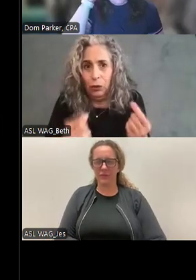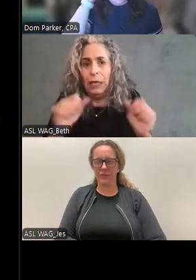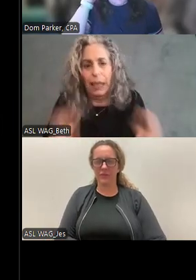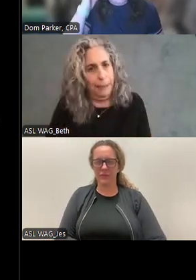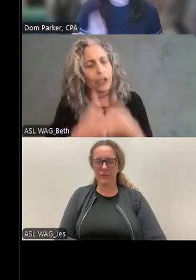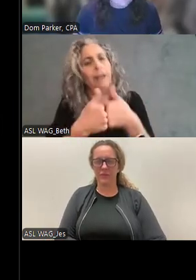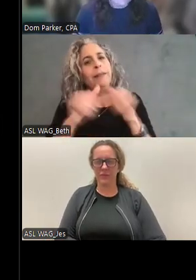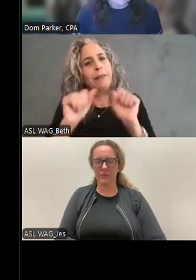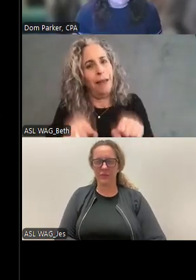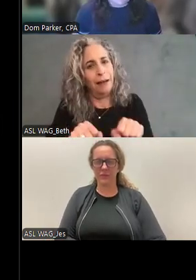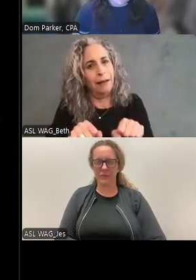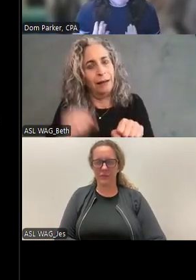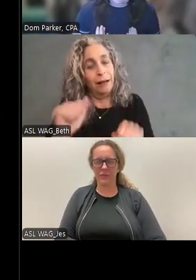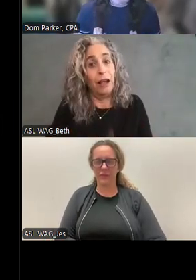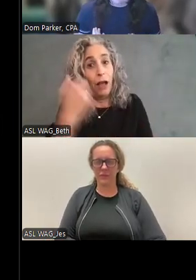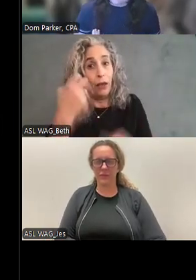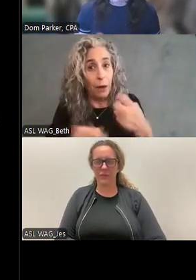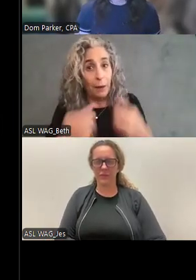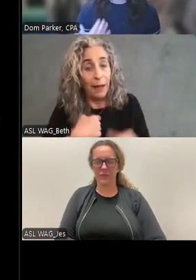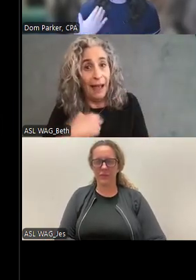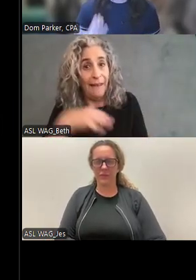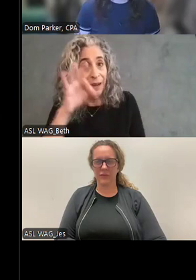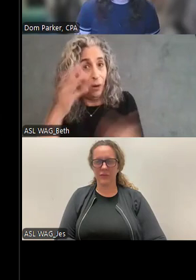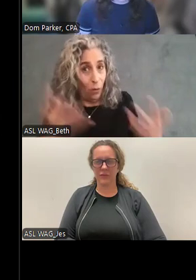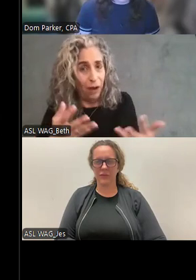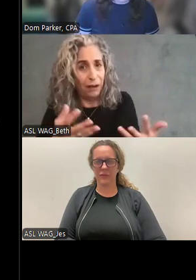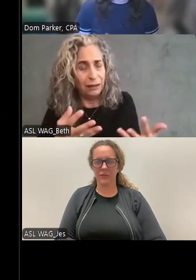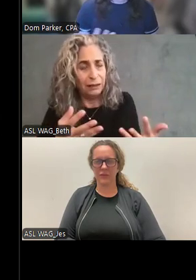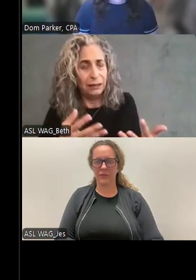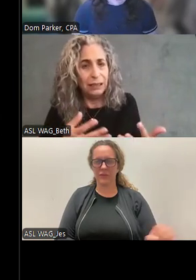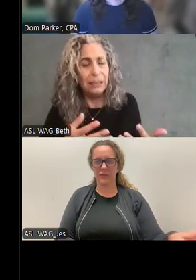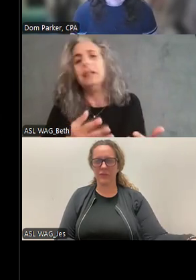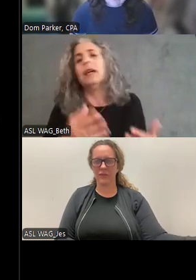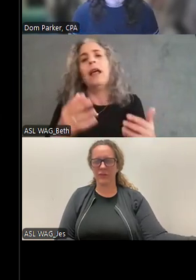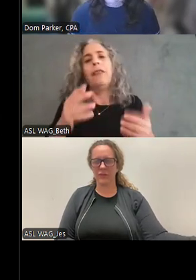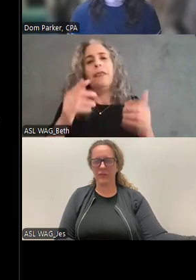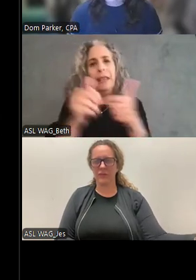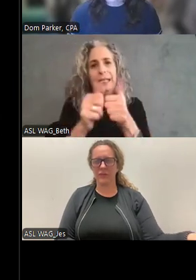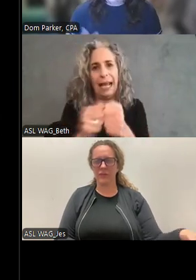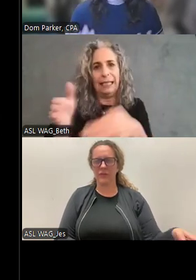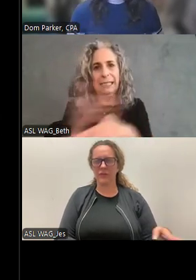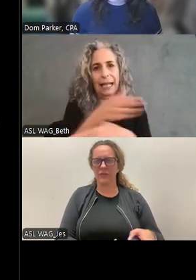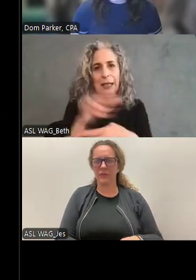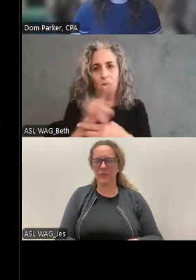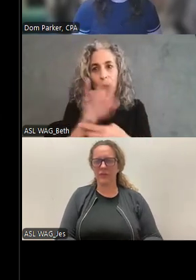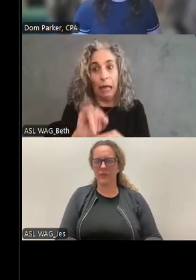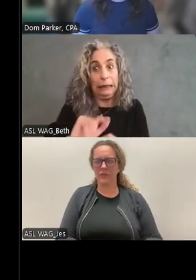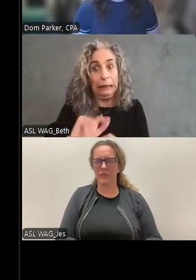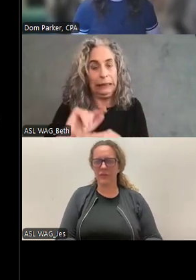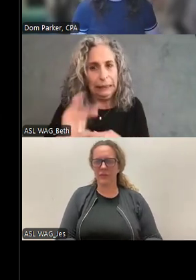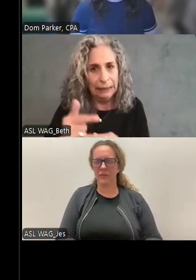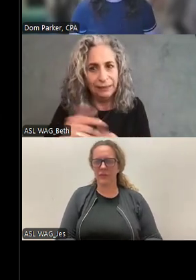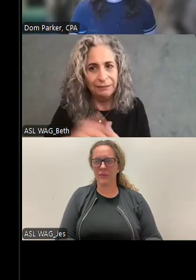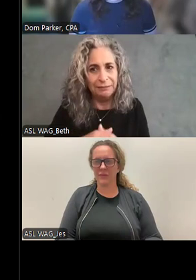challenging. And the other issue that I personally found was the text scaling and the UI. So this is what we're going to have a talk about